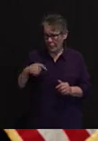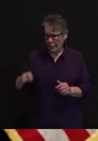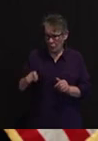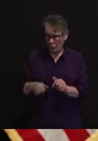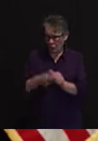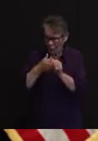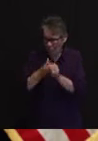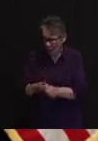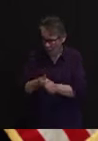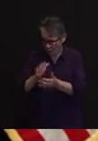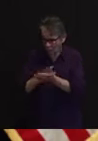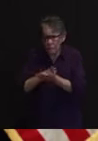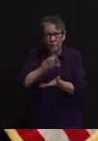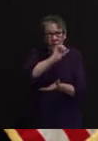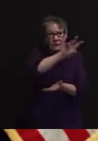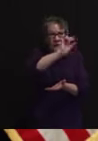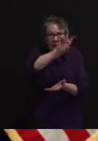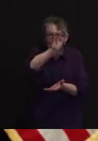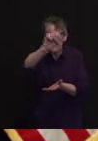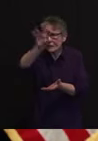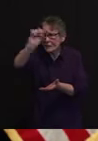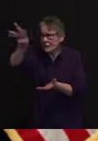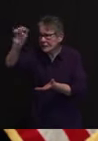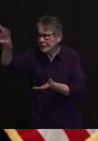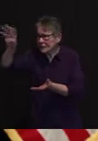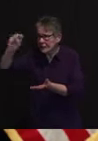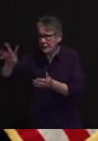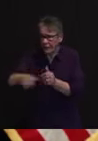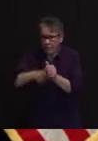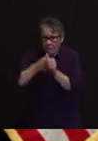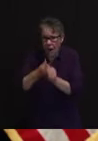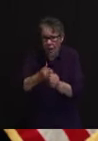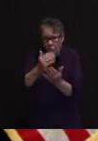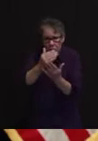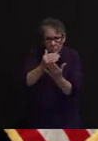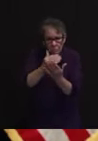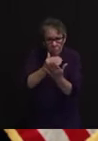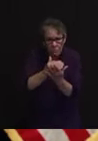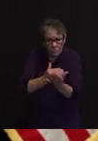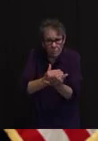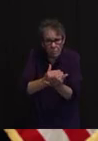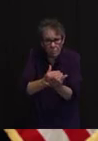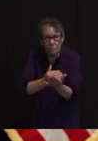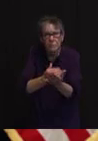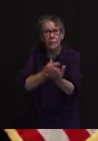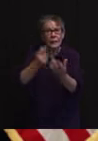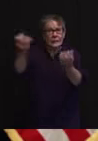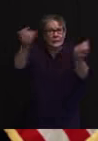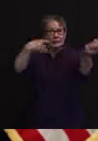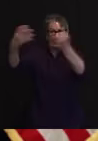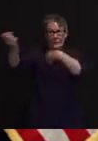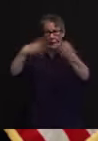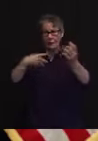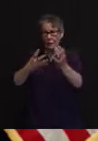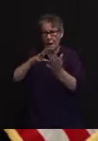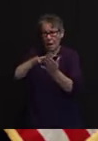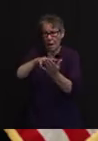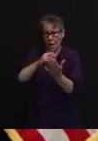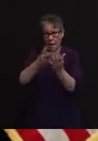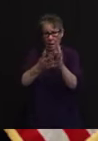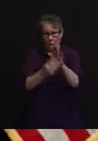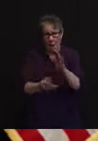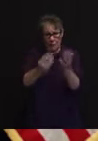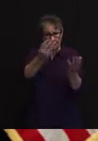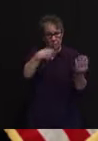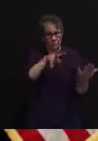of the document to look at? And just could you help us to understand what this really